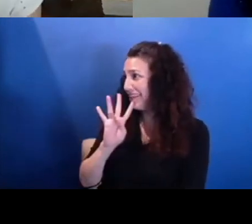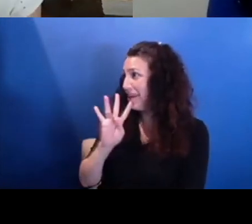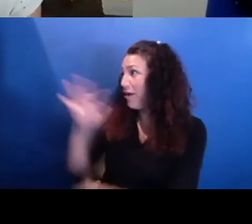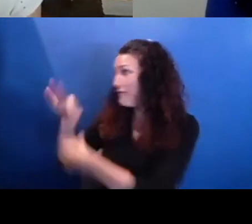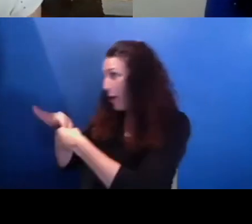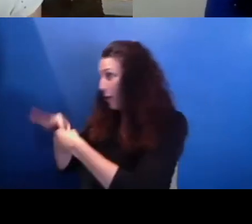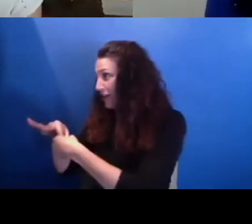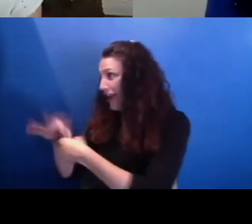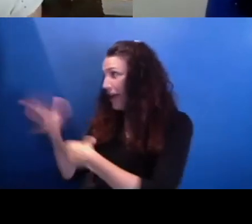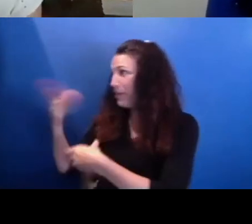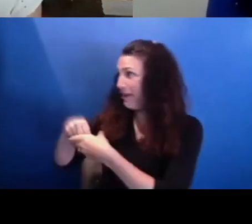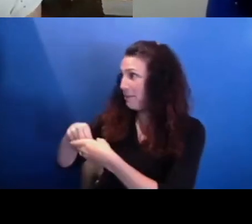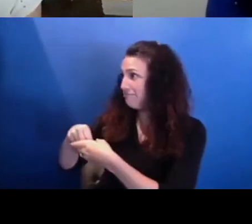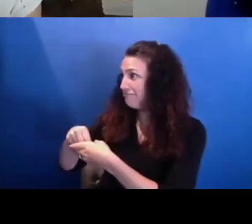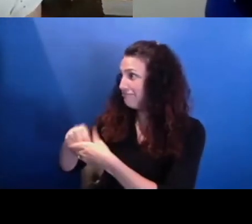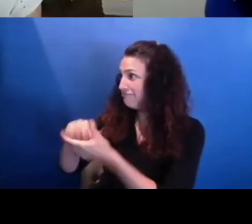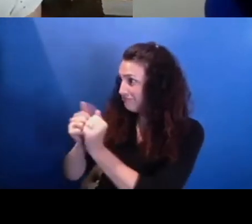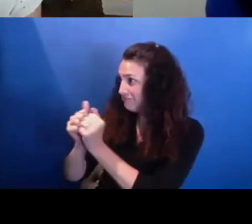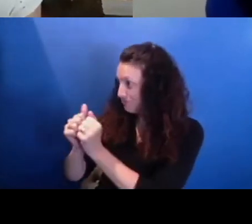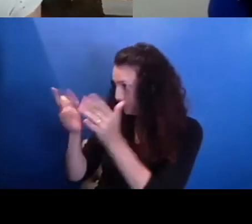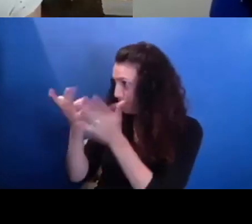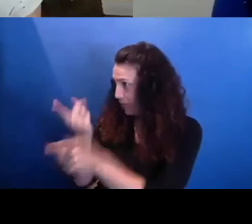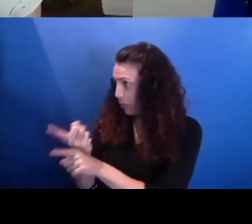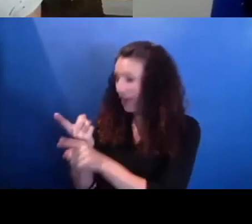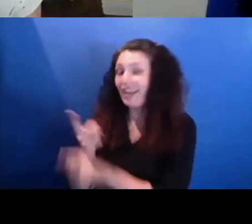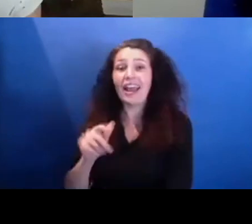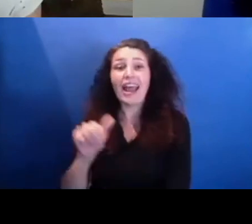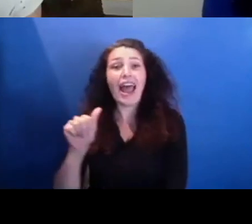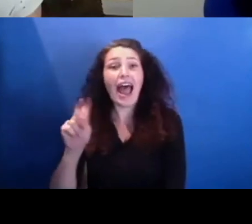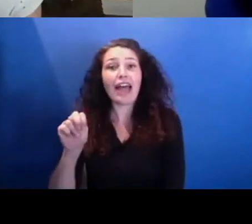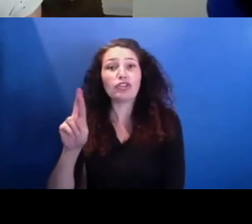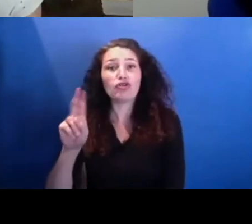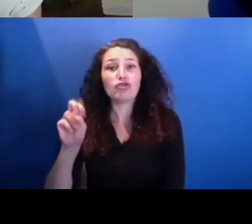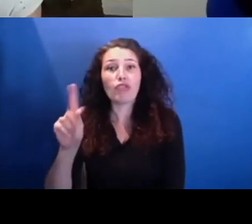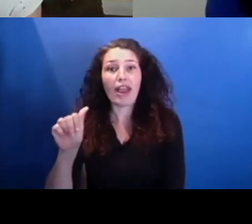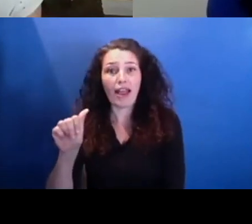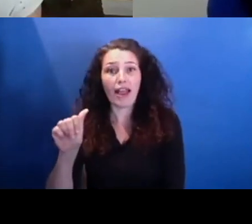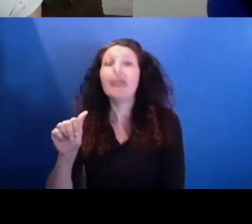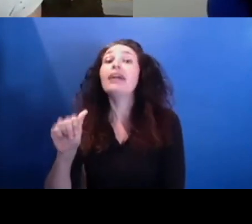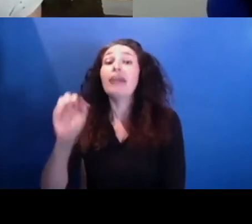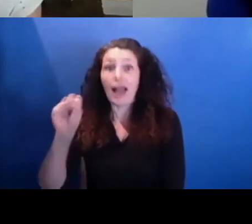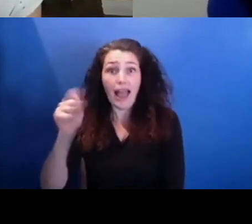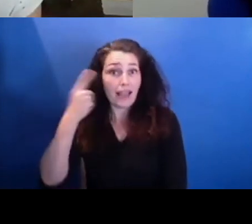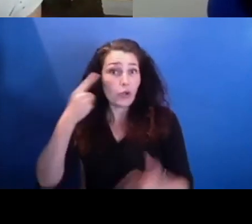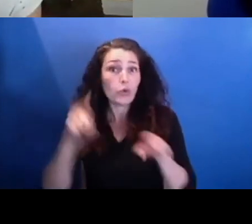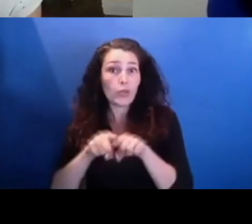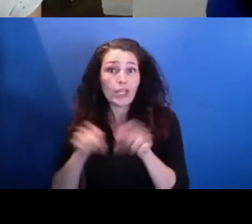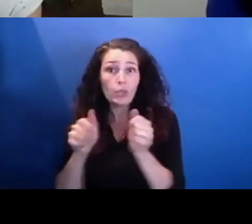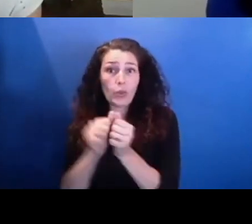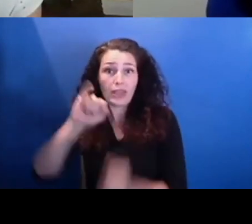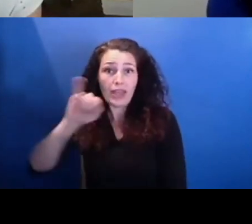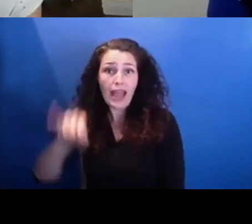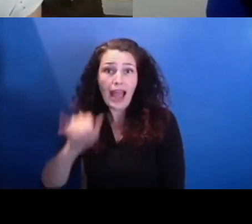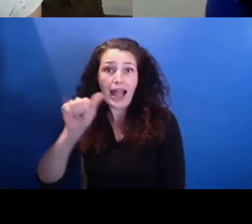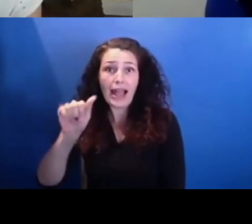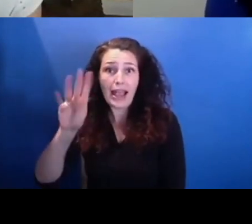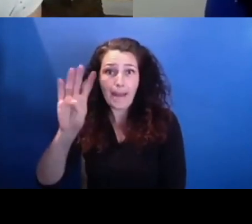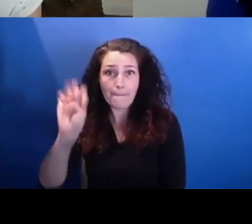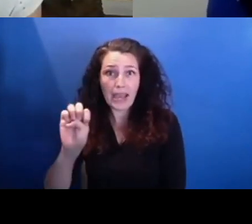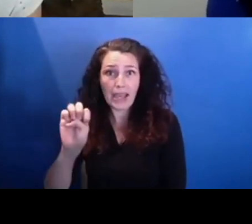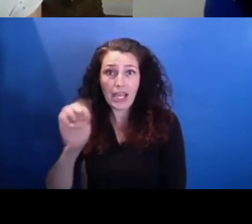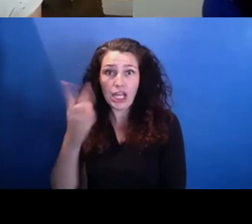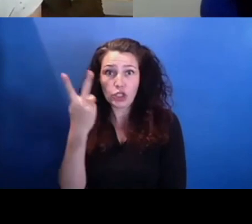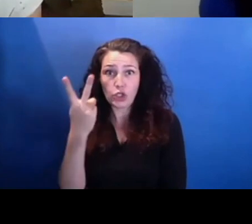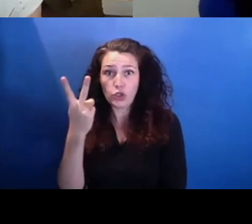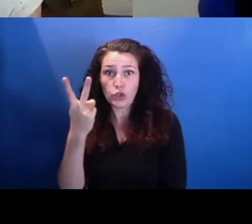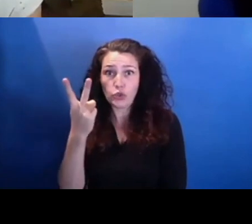to go back and echo what Jaime was saying, I 100% agree. It's a two-way street. And I would, on that point, speaking to that point, I